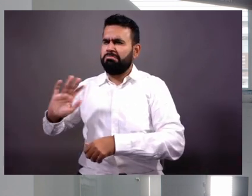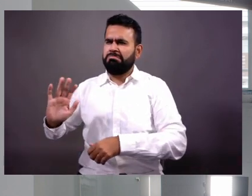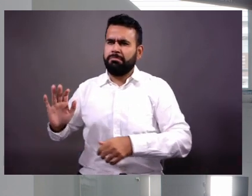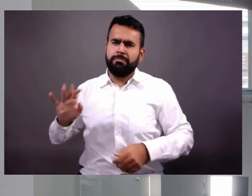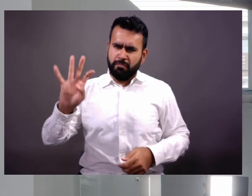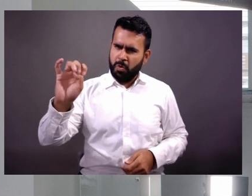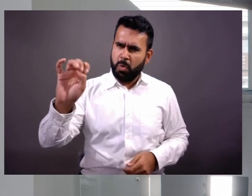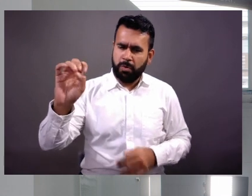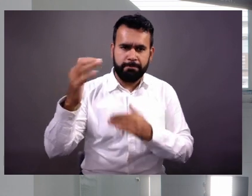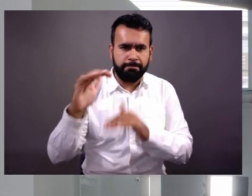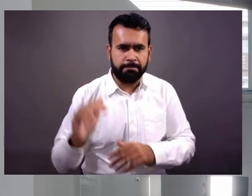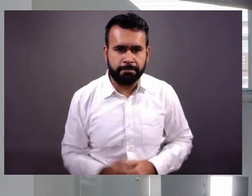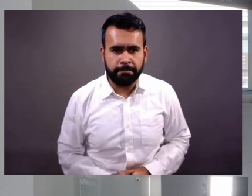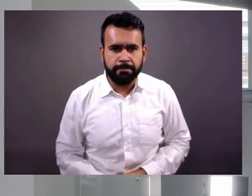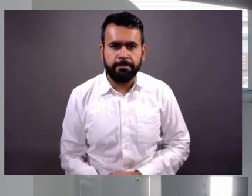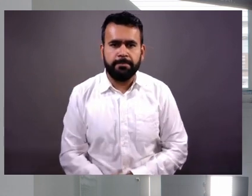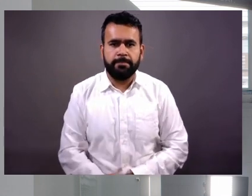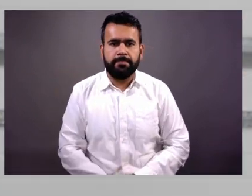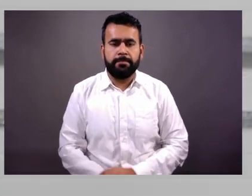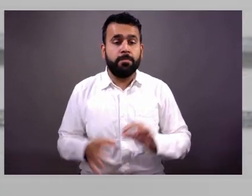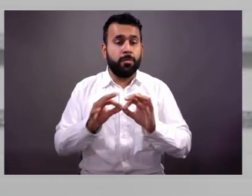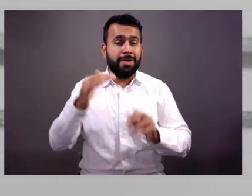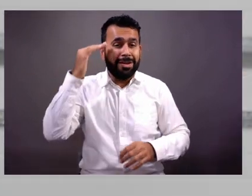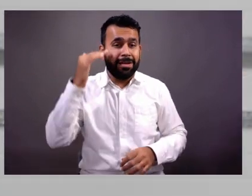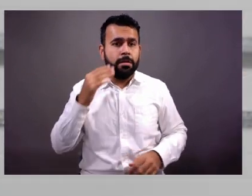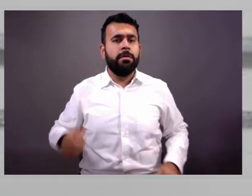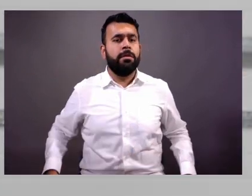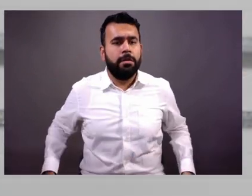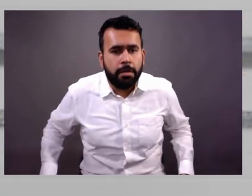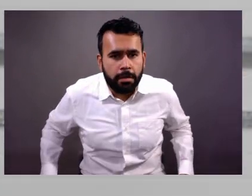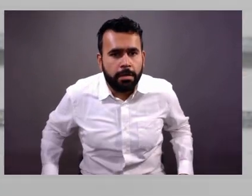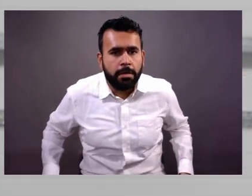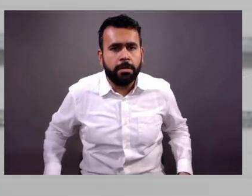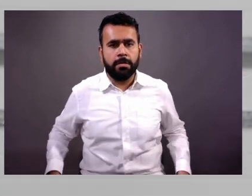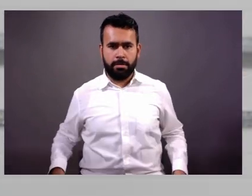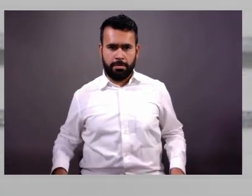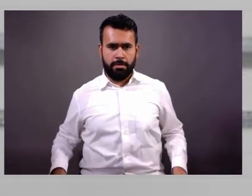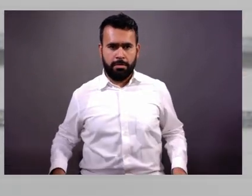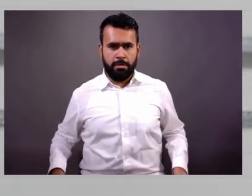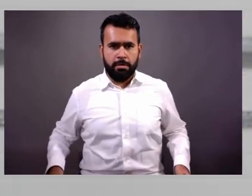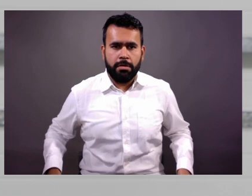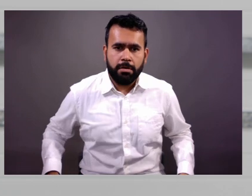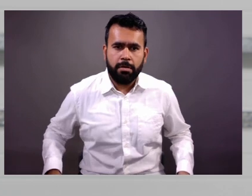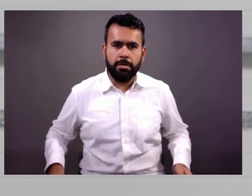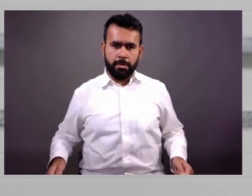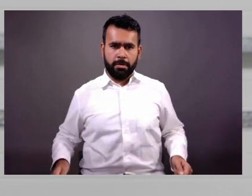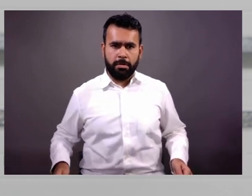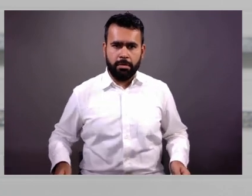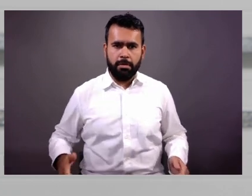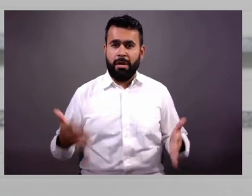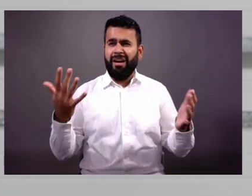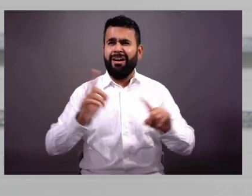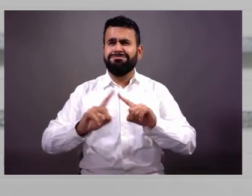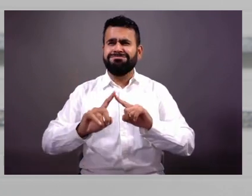thinking about different ways that you can adapt the move for you. And it may be the head, it's just push your head forward, push your head back, push your head forward, or